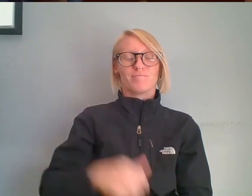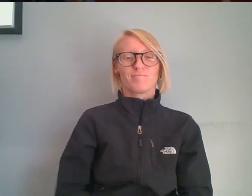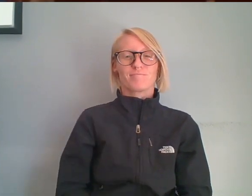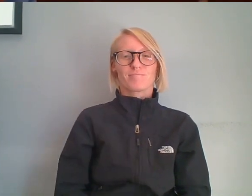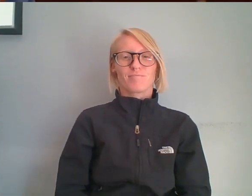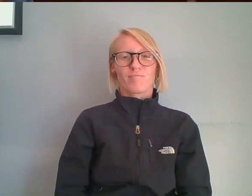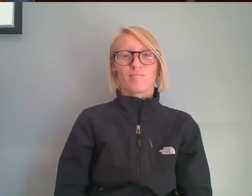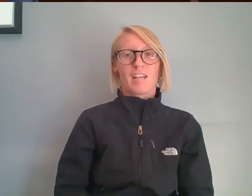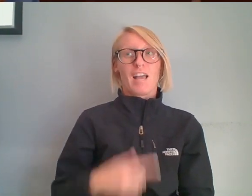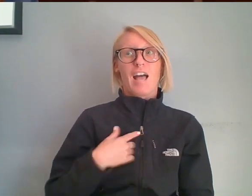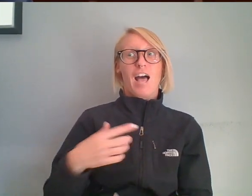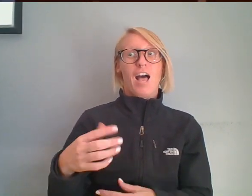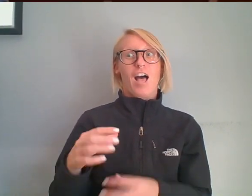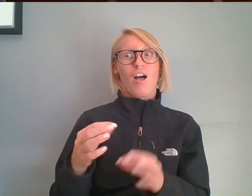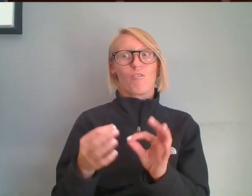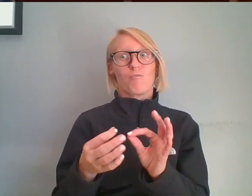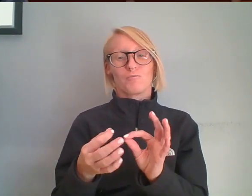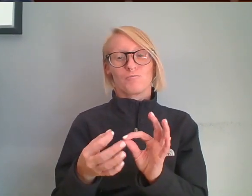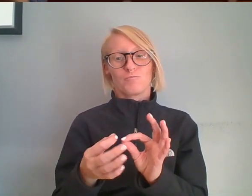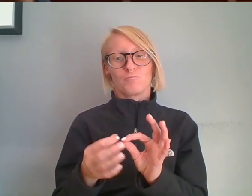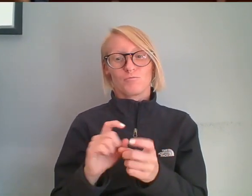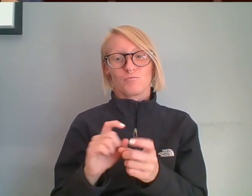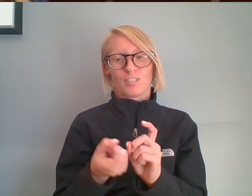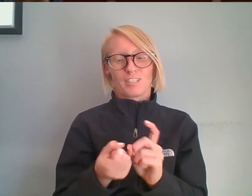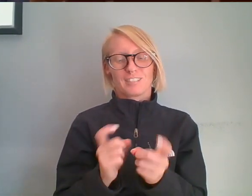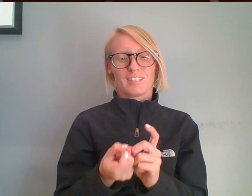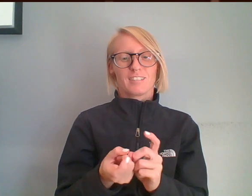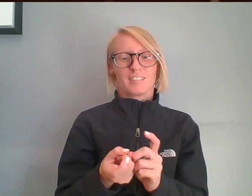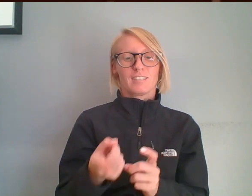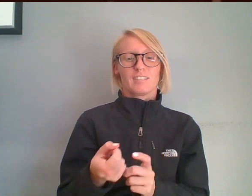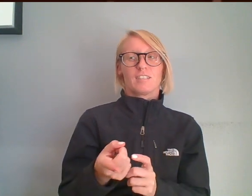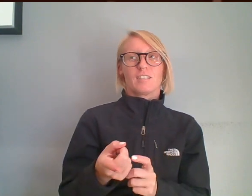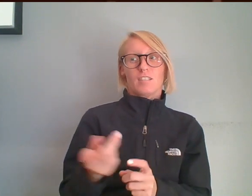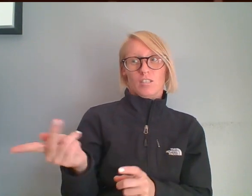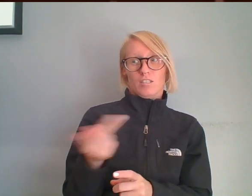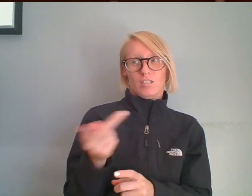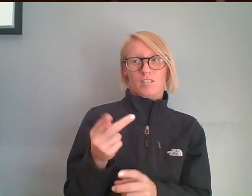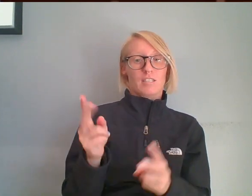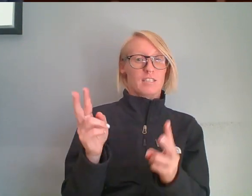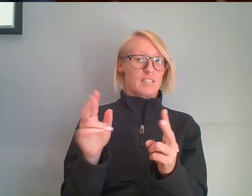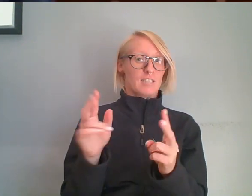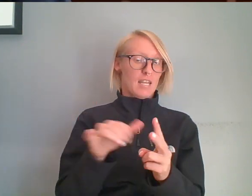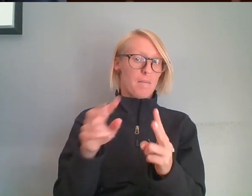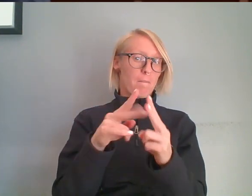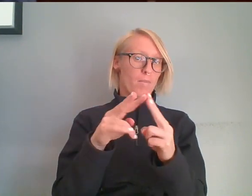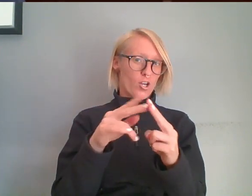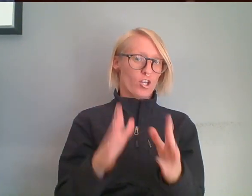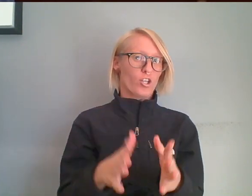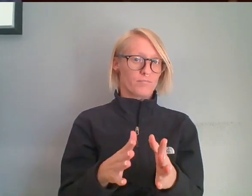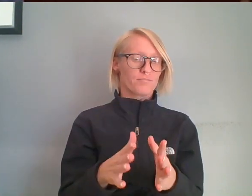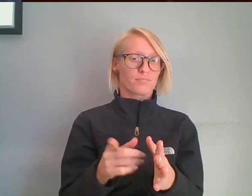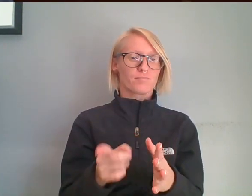I will translate. You're going to get with the same partner you just worked with, and